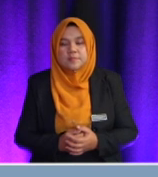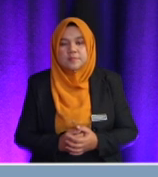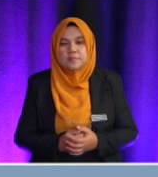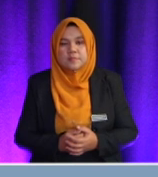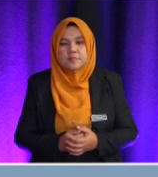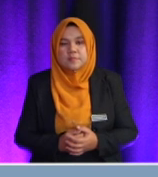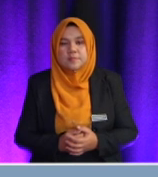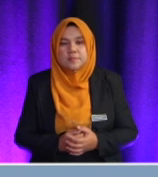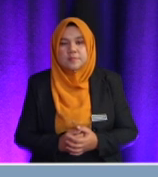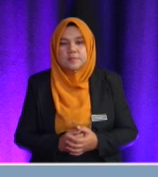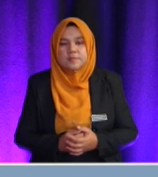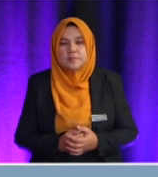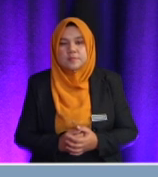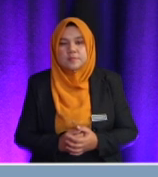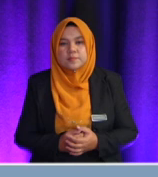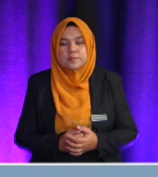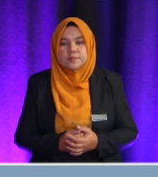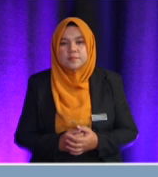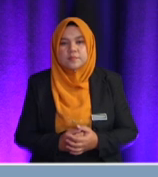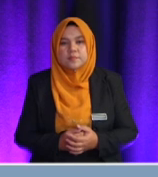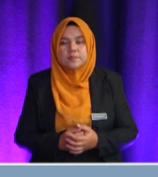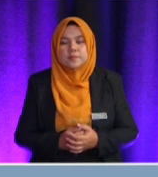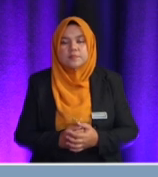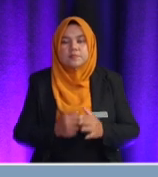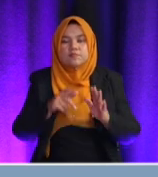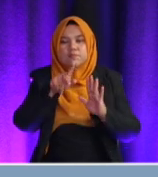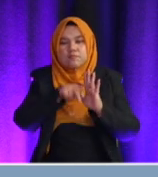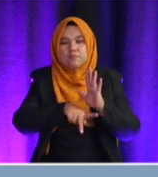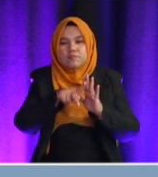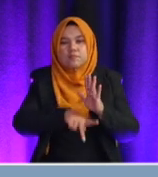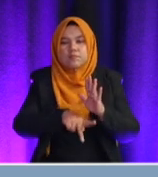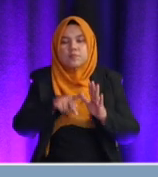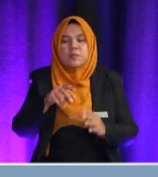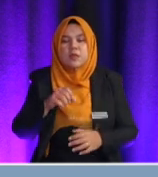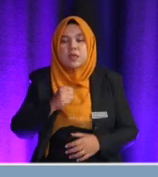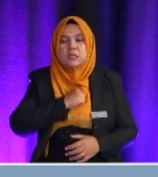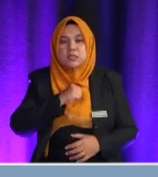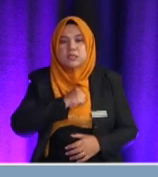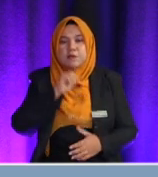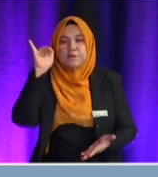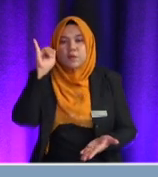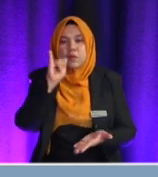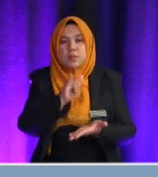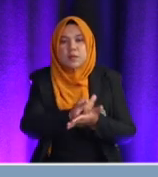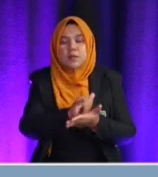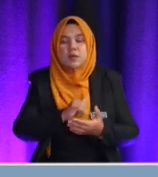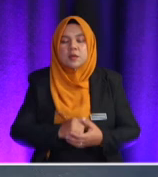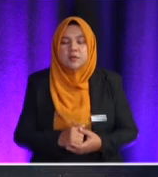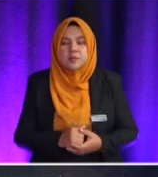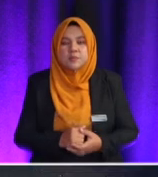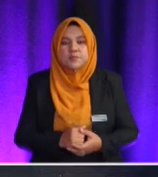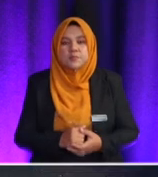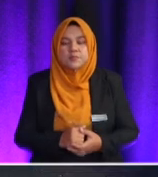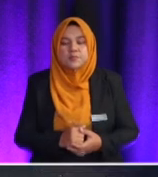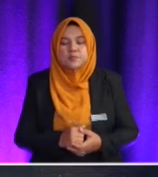Low self-confidence. Low self-confidence. Okay. That's one of the issues, major issues as well, huh?